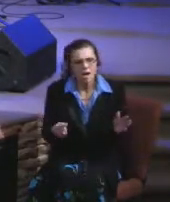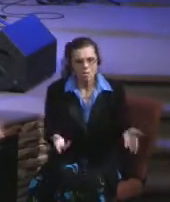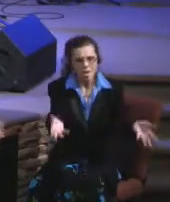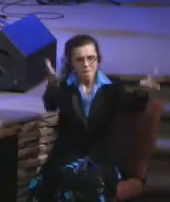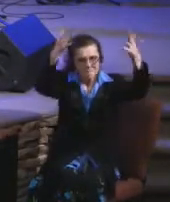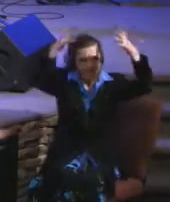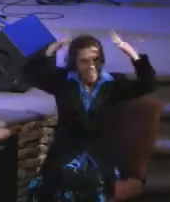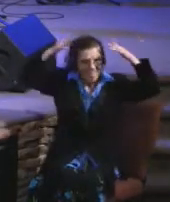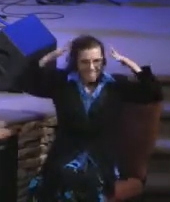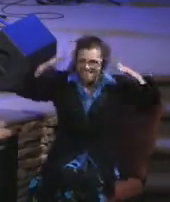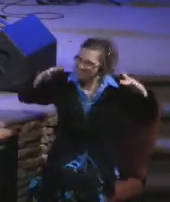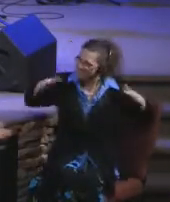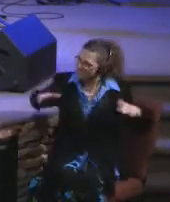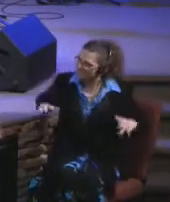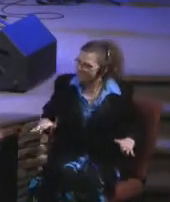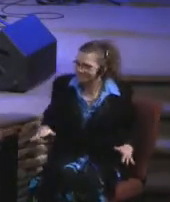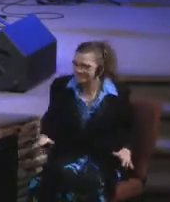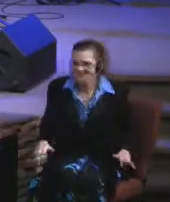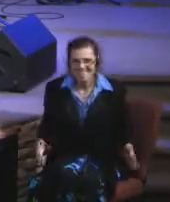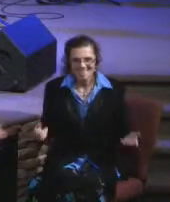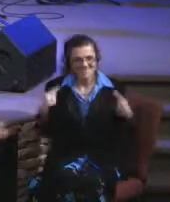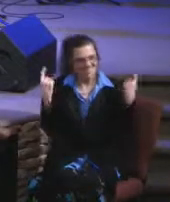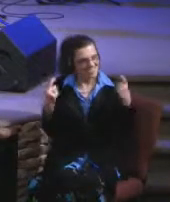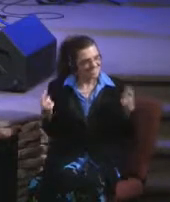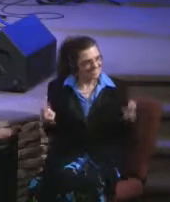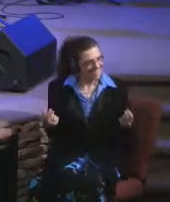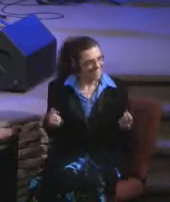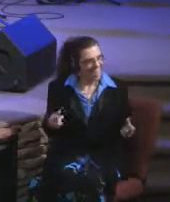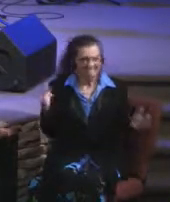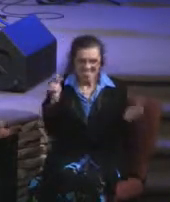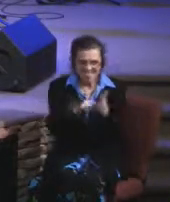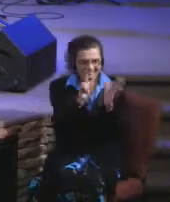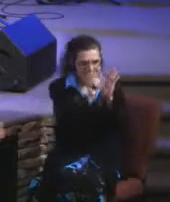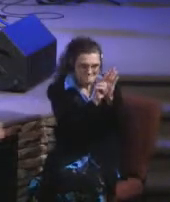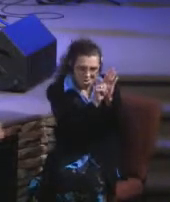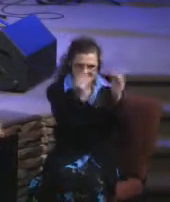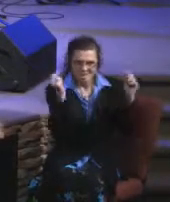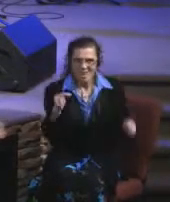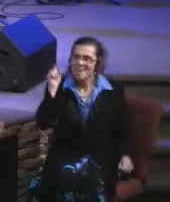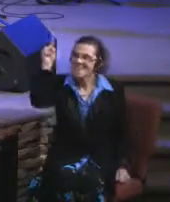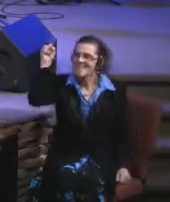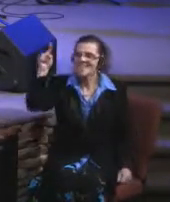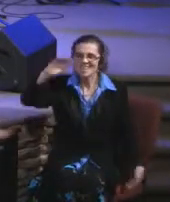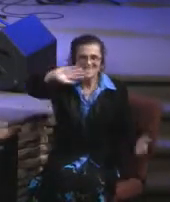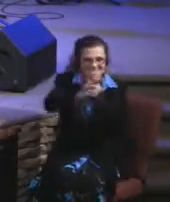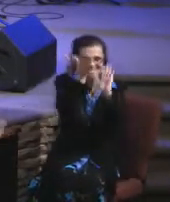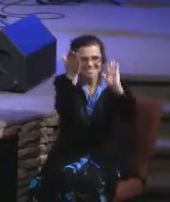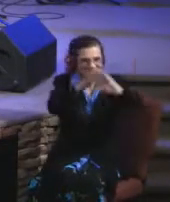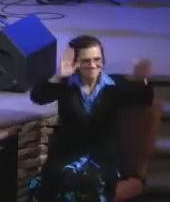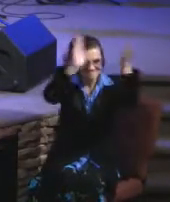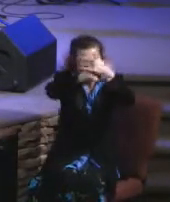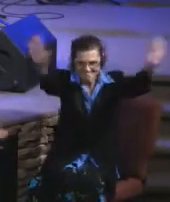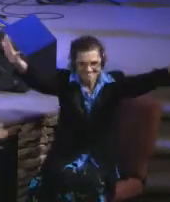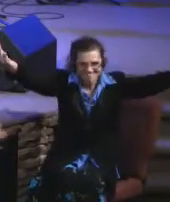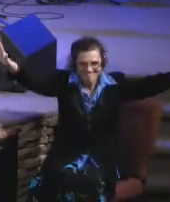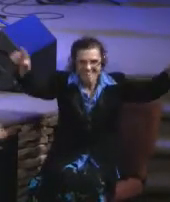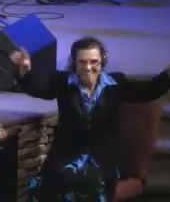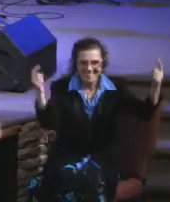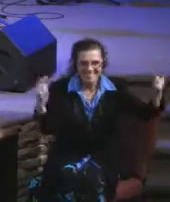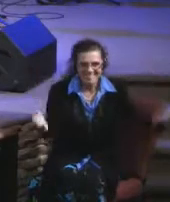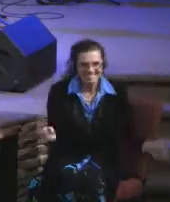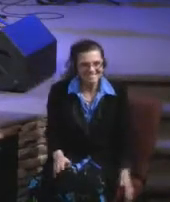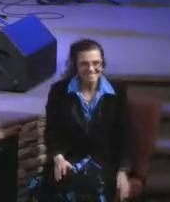blood that he shed on Calvary's cross to our sin. I want you to know at that very point, he utterly destroys all